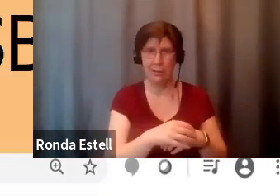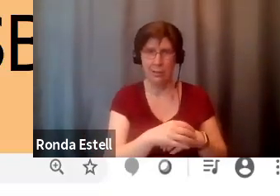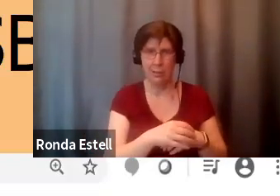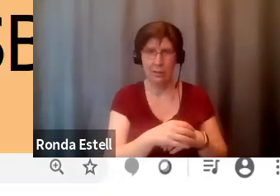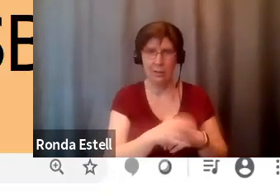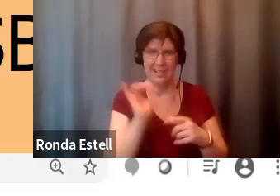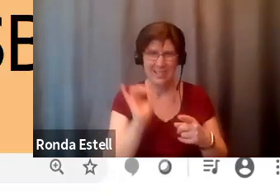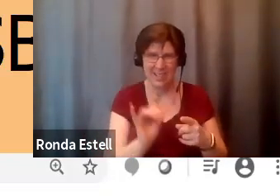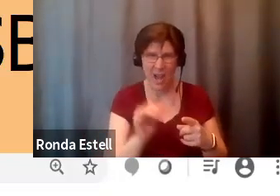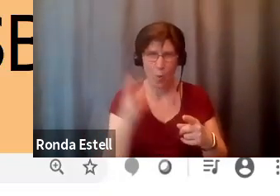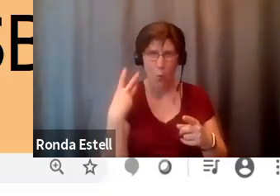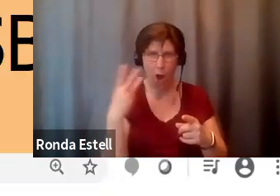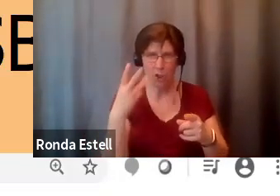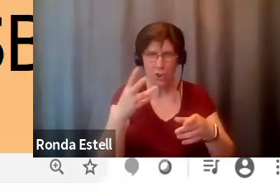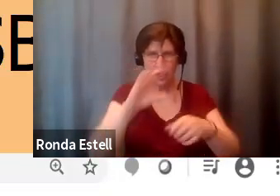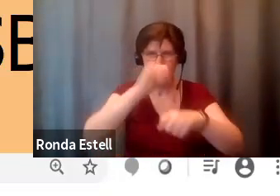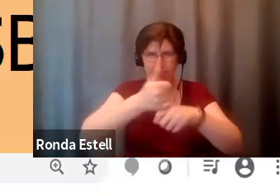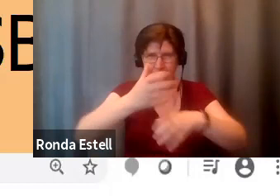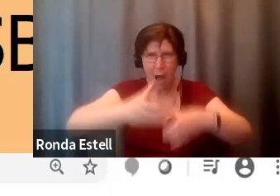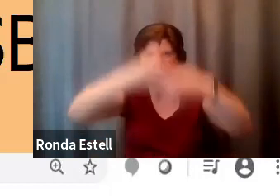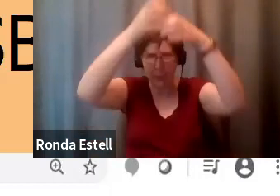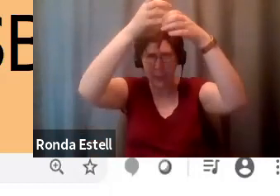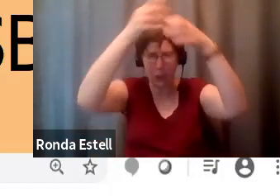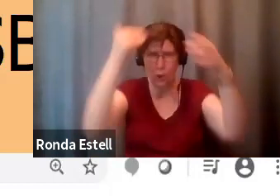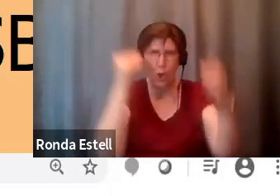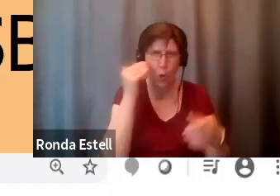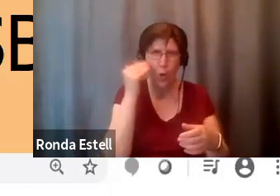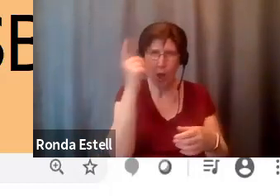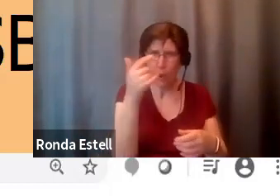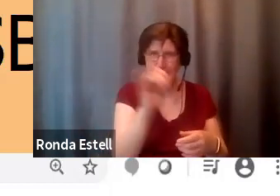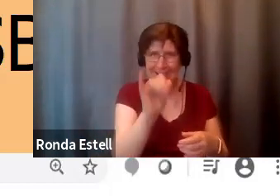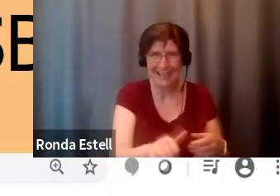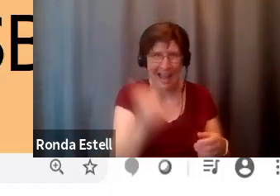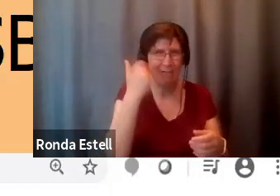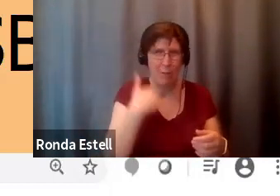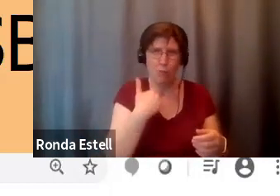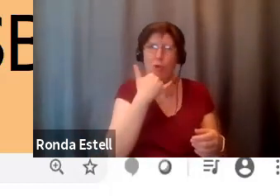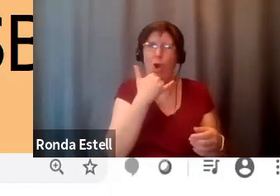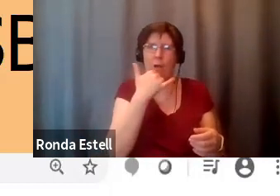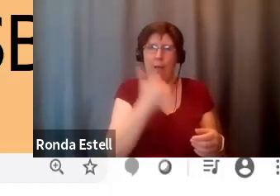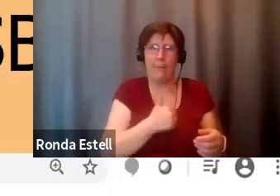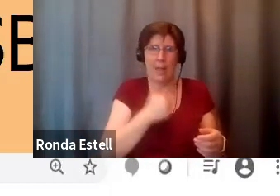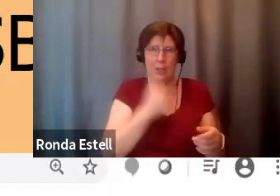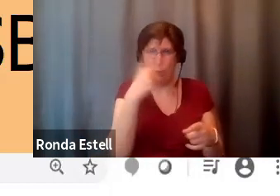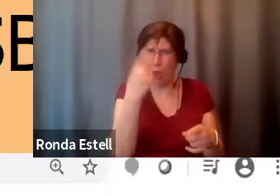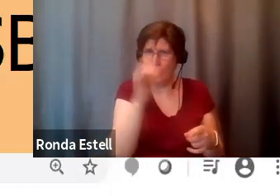is that the Washington Monument? It sure does look like it. If I'm wrong, apologize.